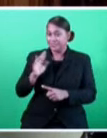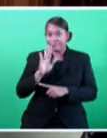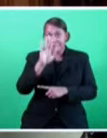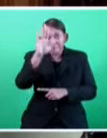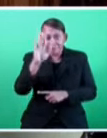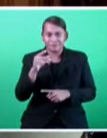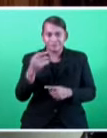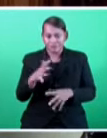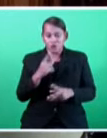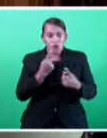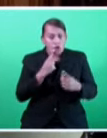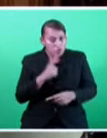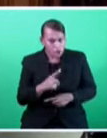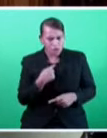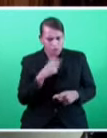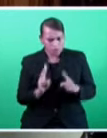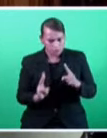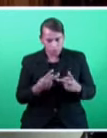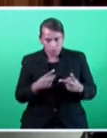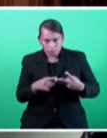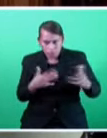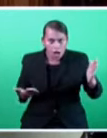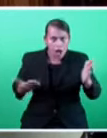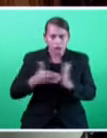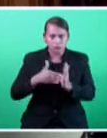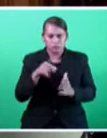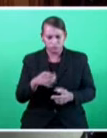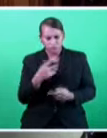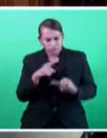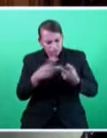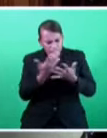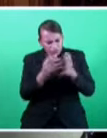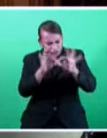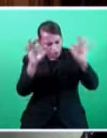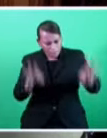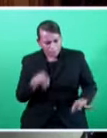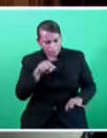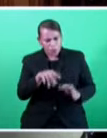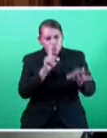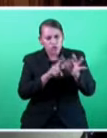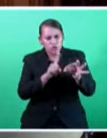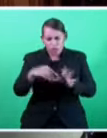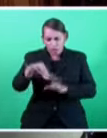Honourable Noekula, in the way the format has been, the way the questions and